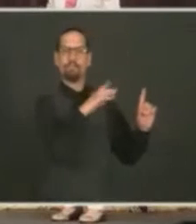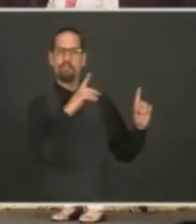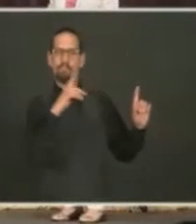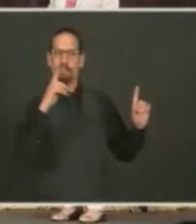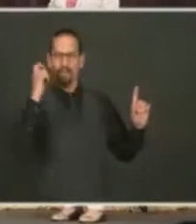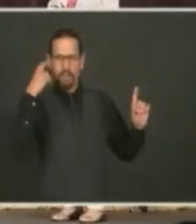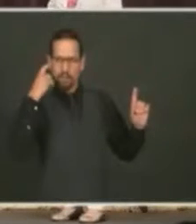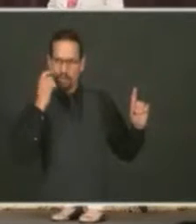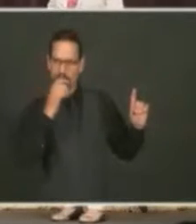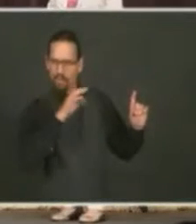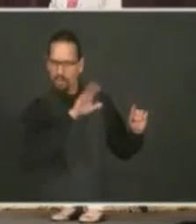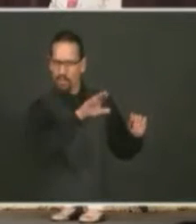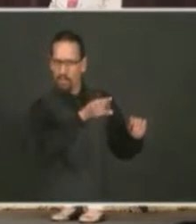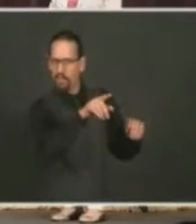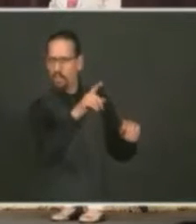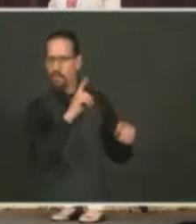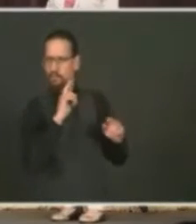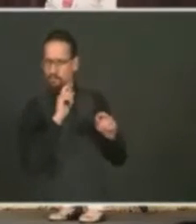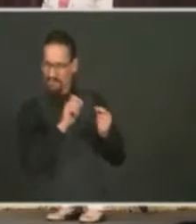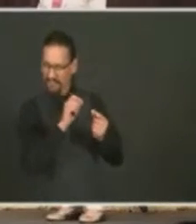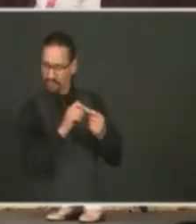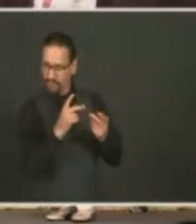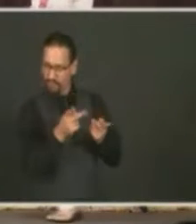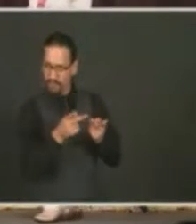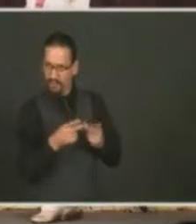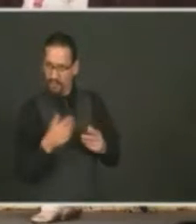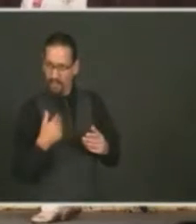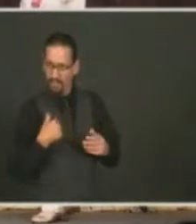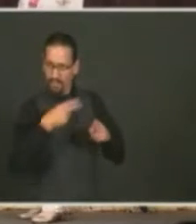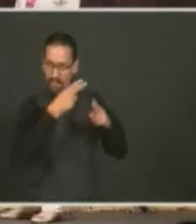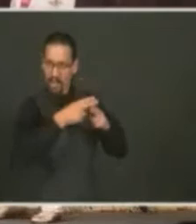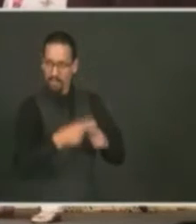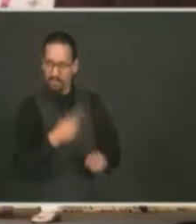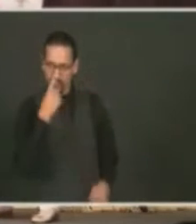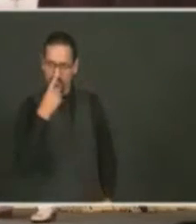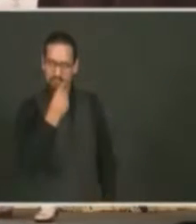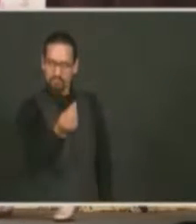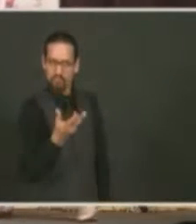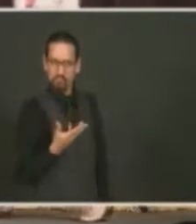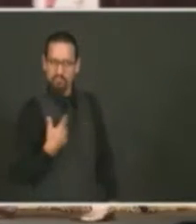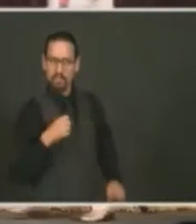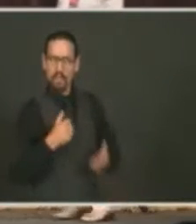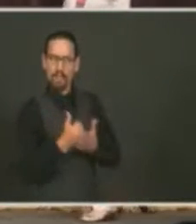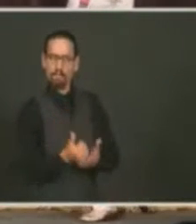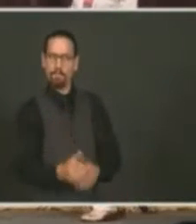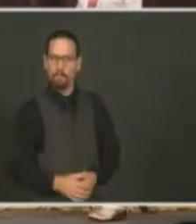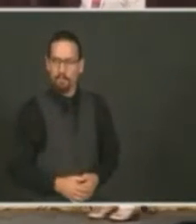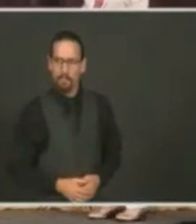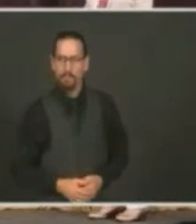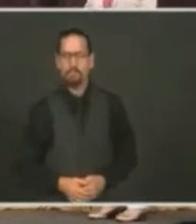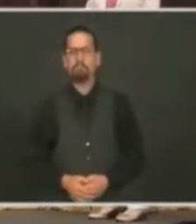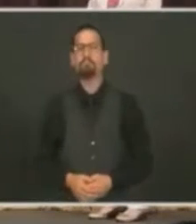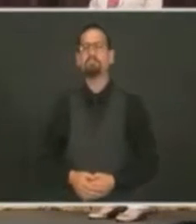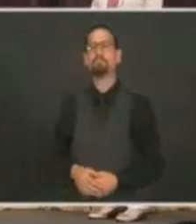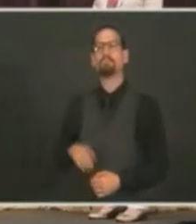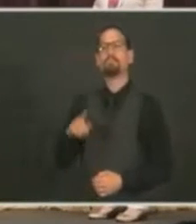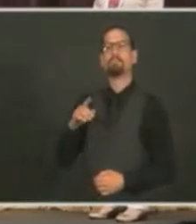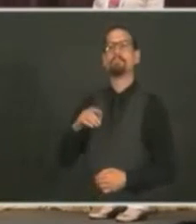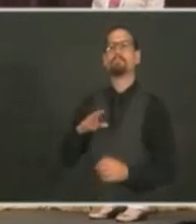with us separately, we'd be happy to do that. Thank you. We'll help you. So Scott, you can actually stay there if you'd